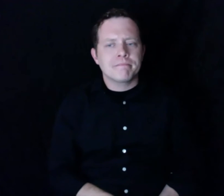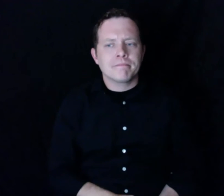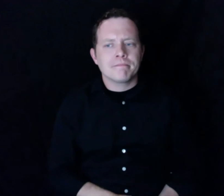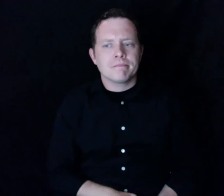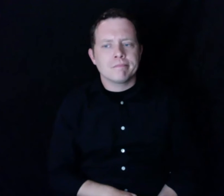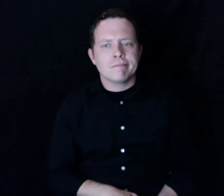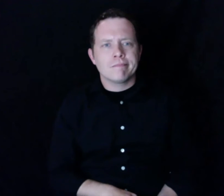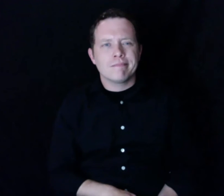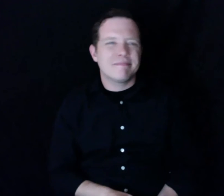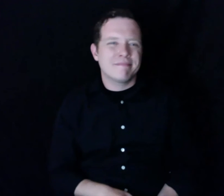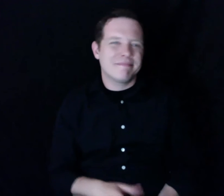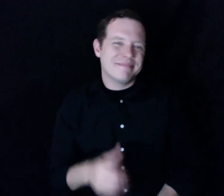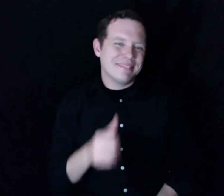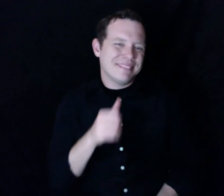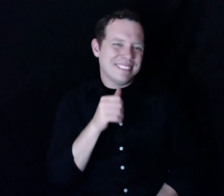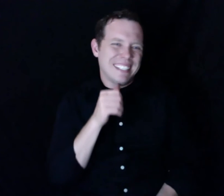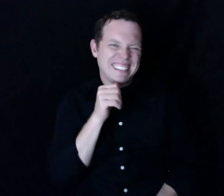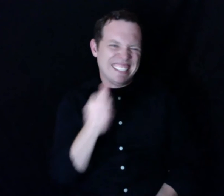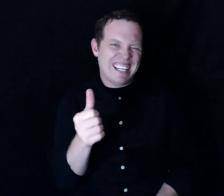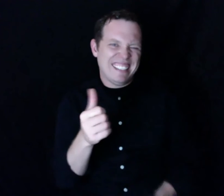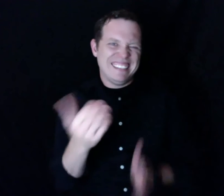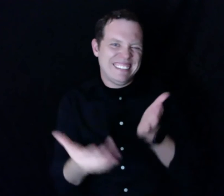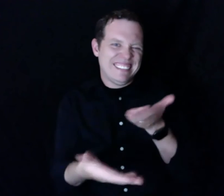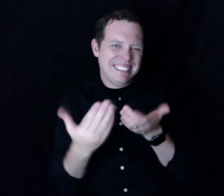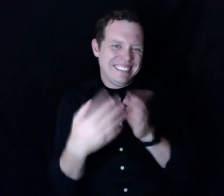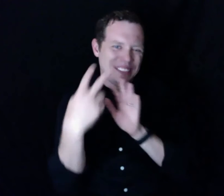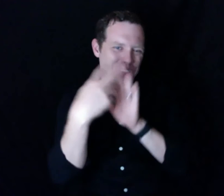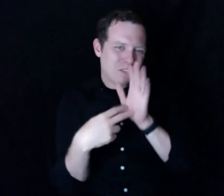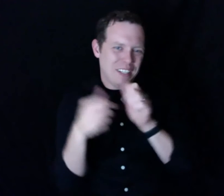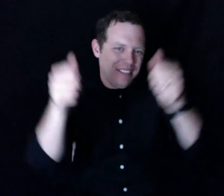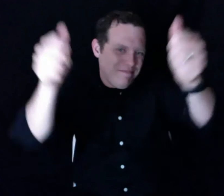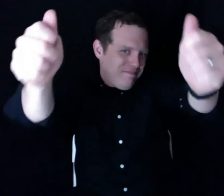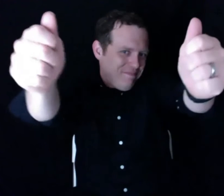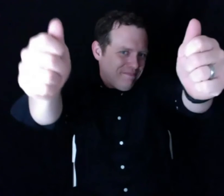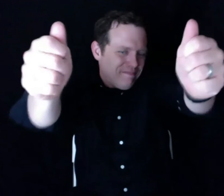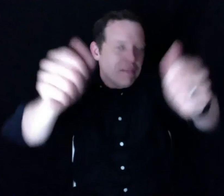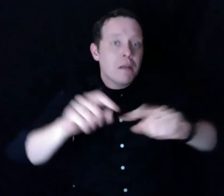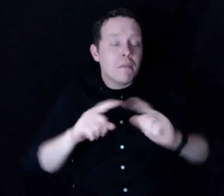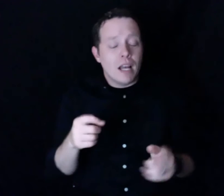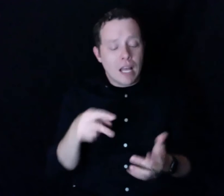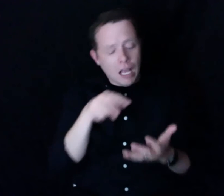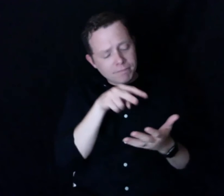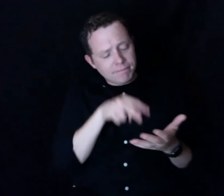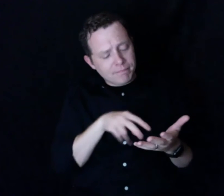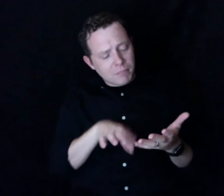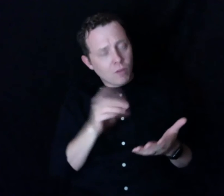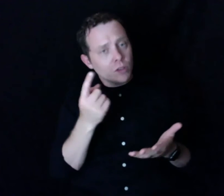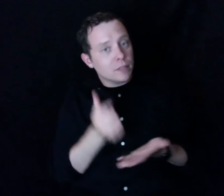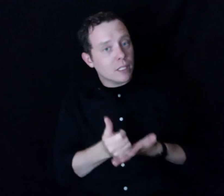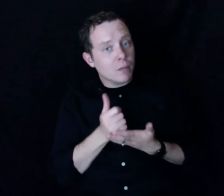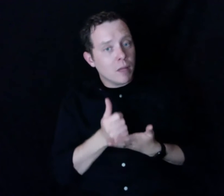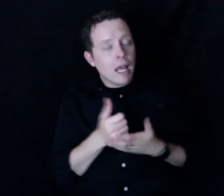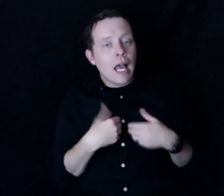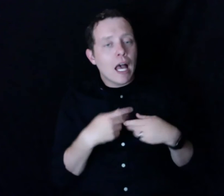Doesn't quite translate to screen well. But what I found really helpful is there's a place for you